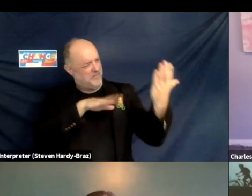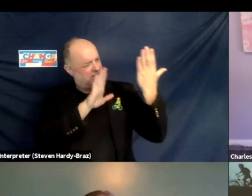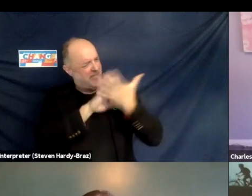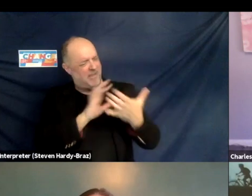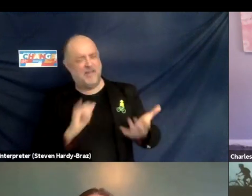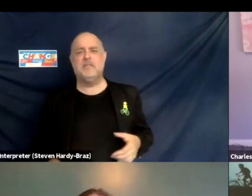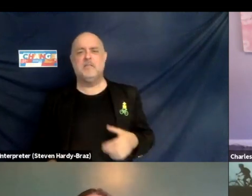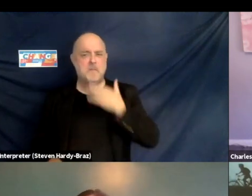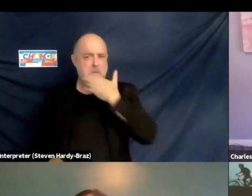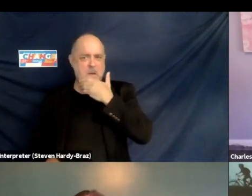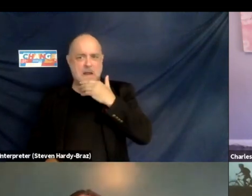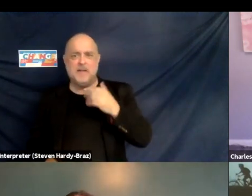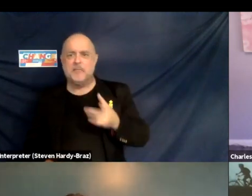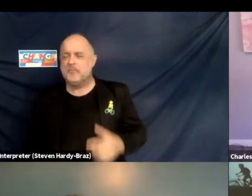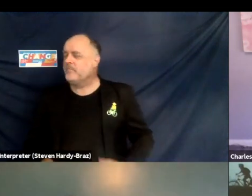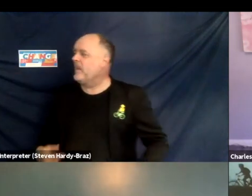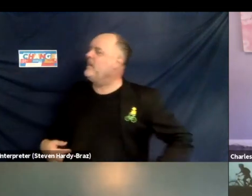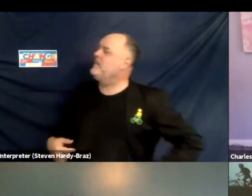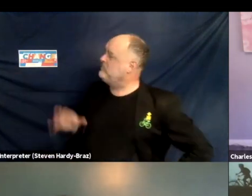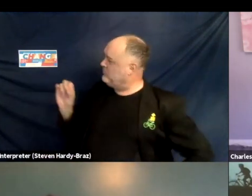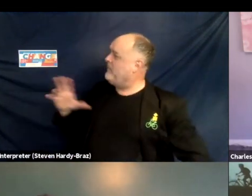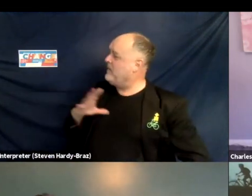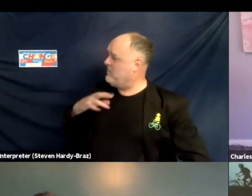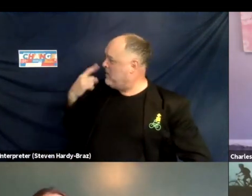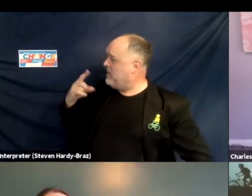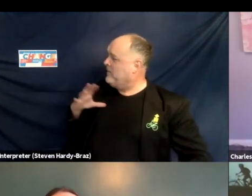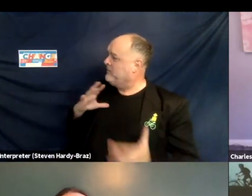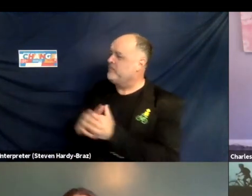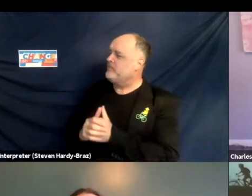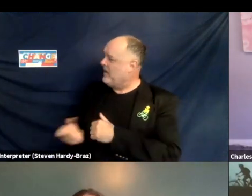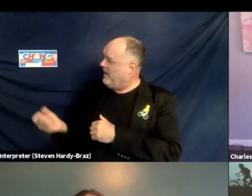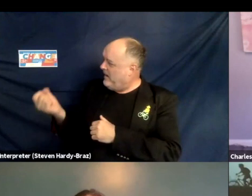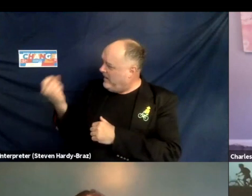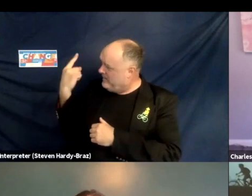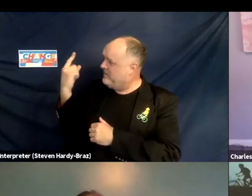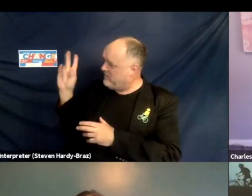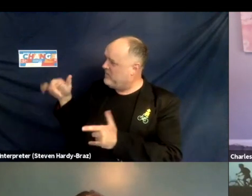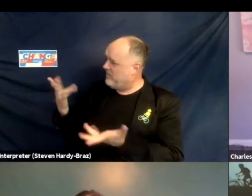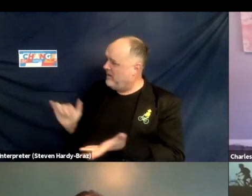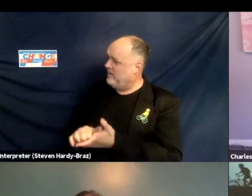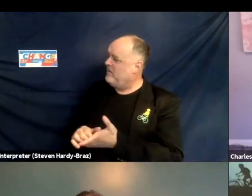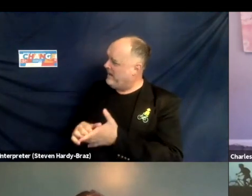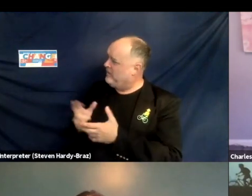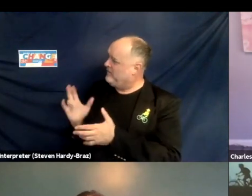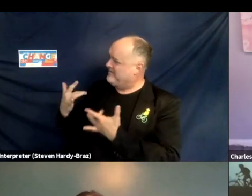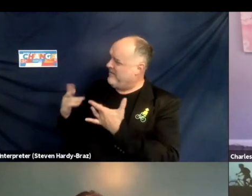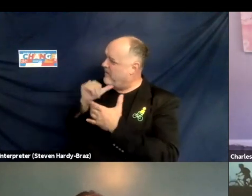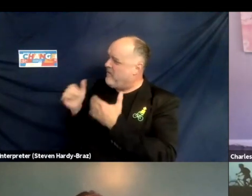that'd be great. Yeah, I never mind. I understand why some people have an issue with the term